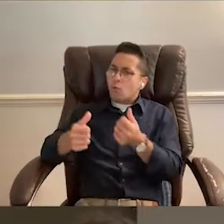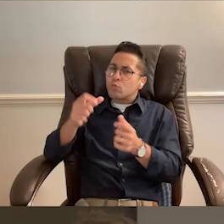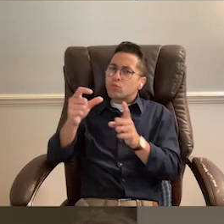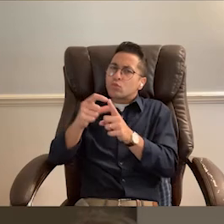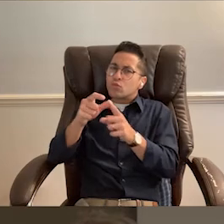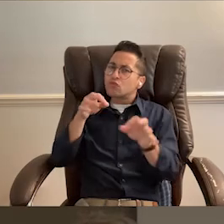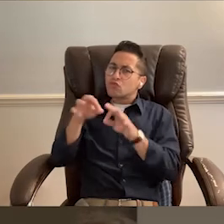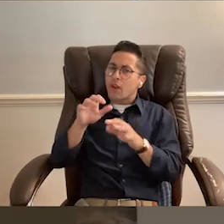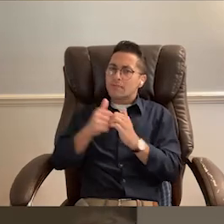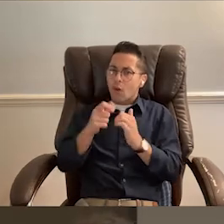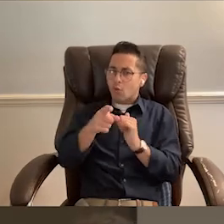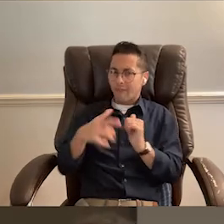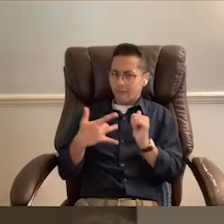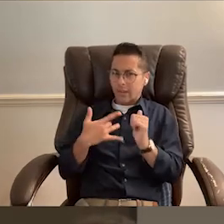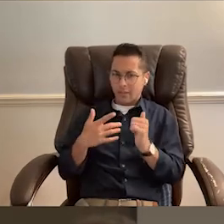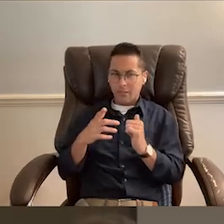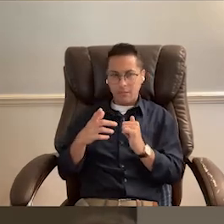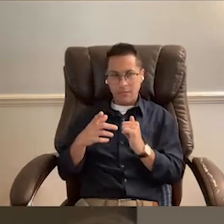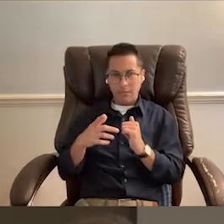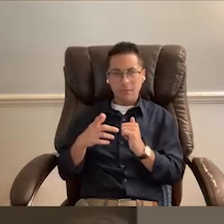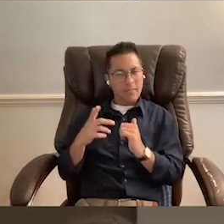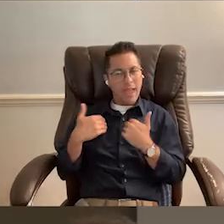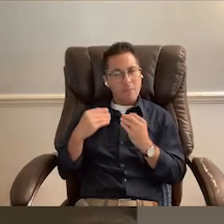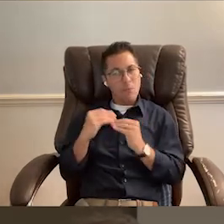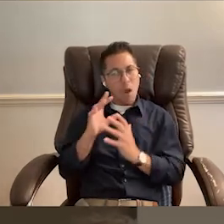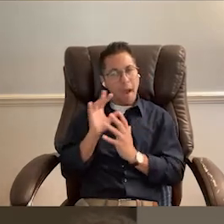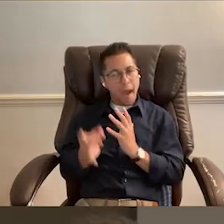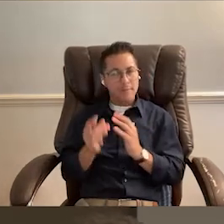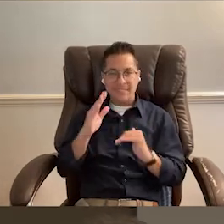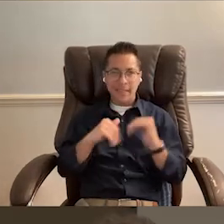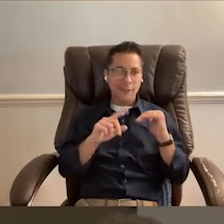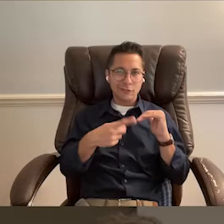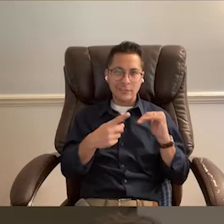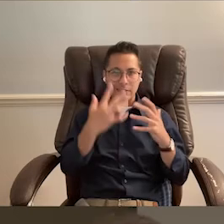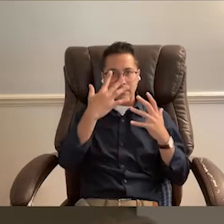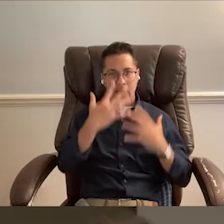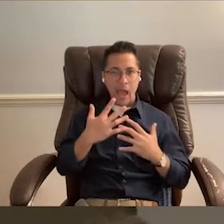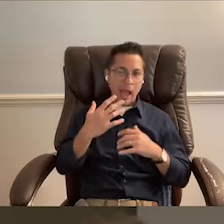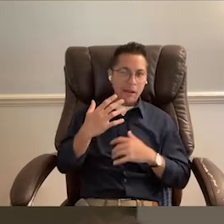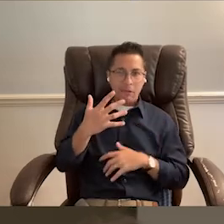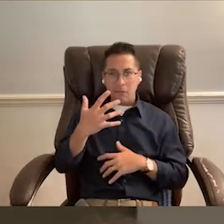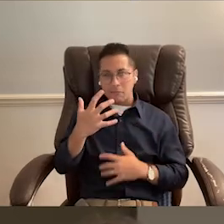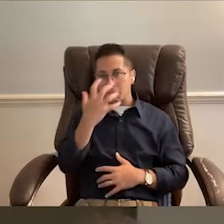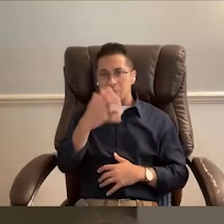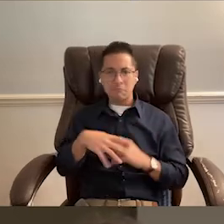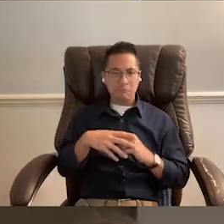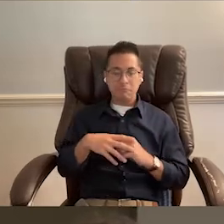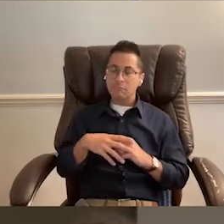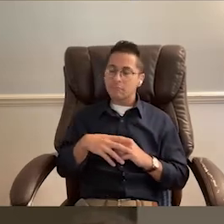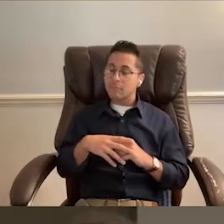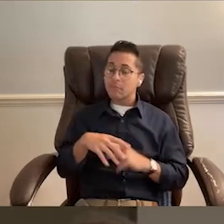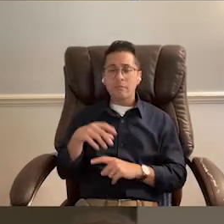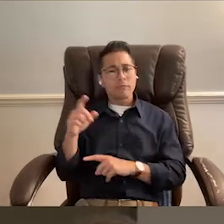like just having one there, like pointing to, oh, well, how are you? What word like describes how you're feeling or something? It gives them more range of